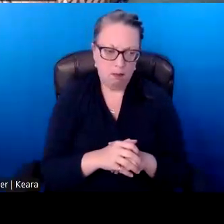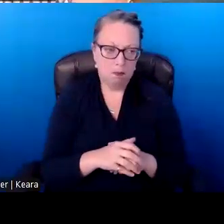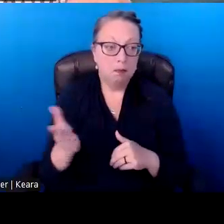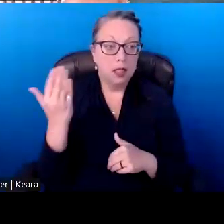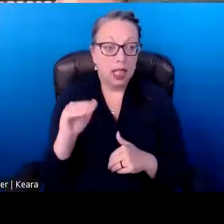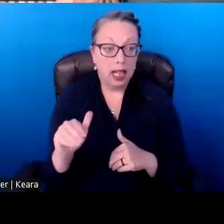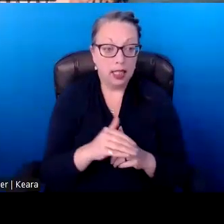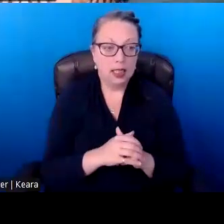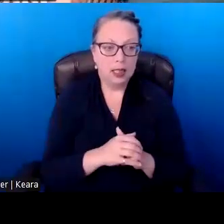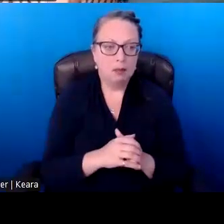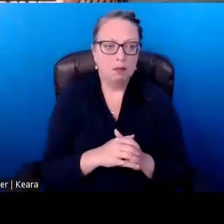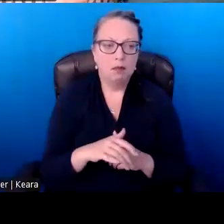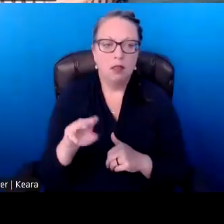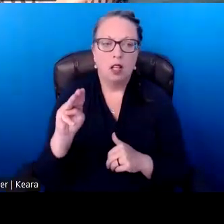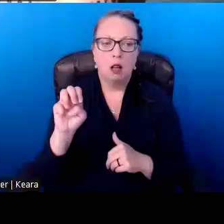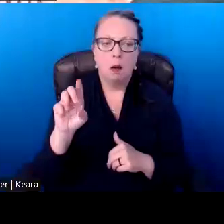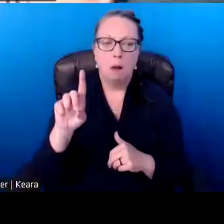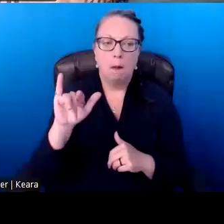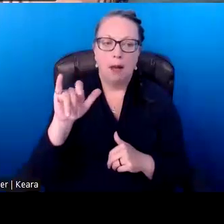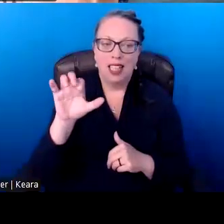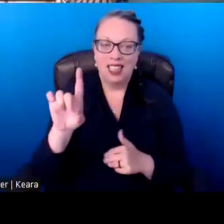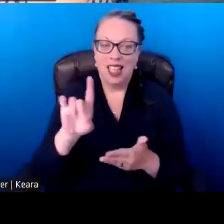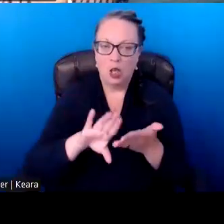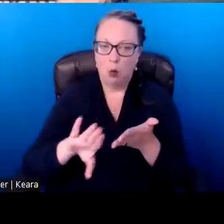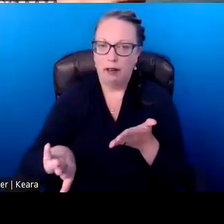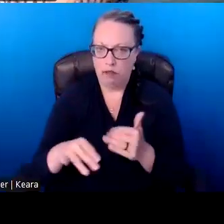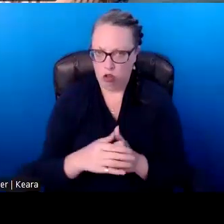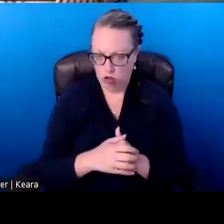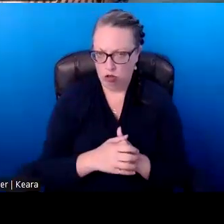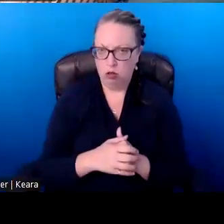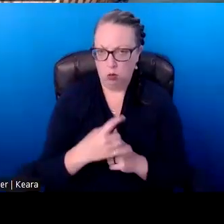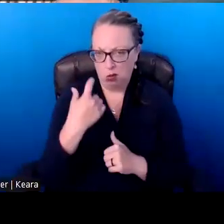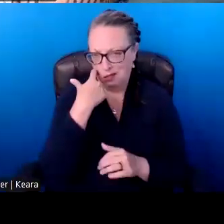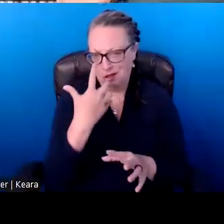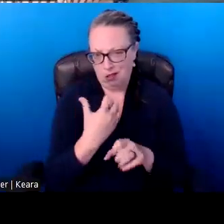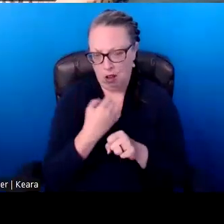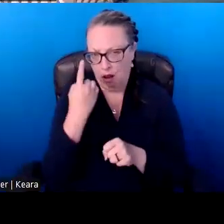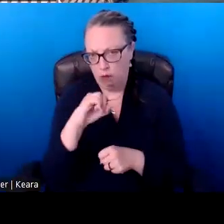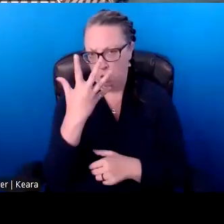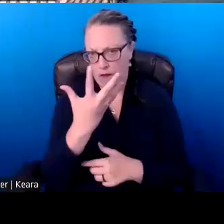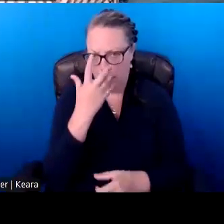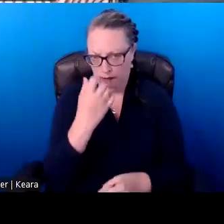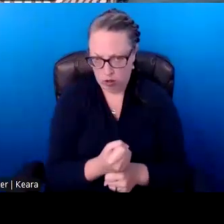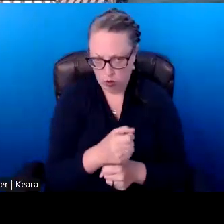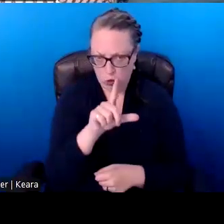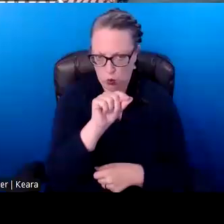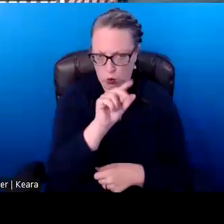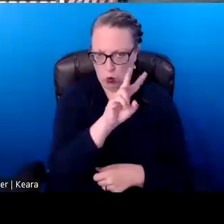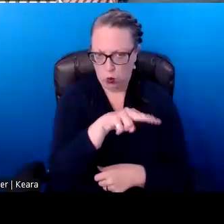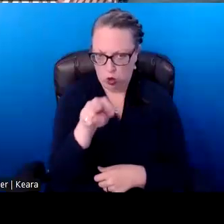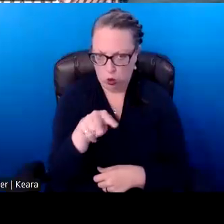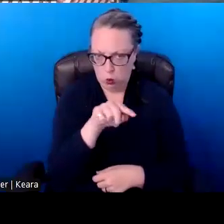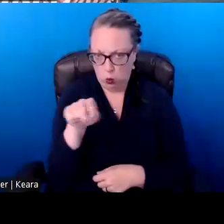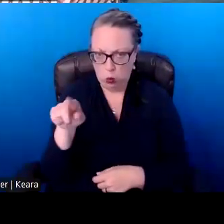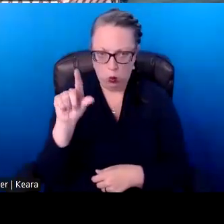We have a Medicaid waiver, which we just got for 5 years, 22 to 27. And